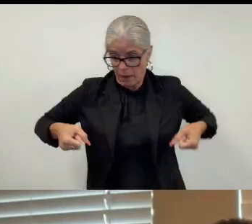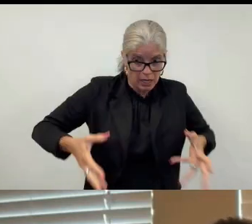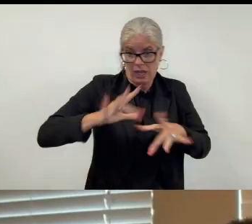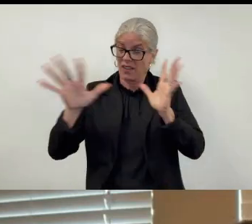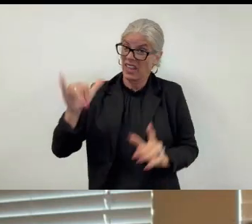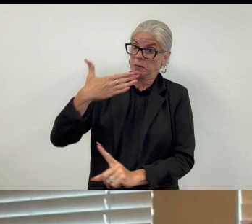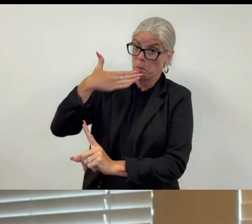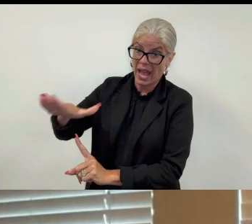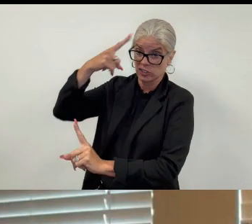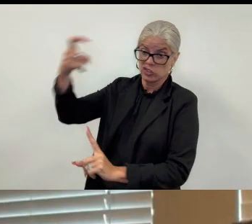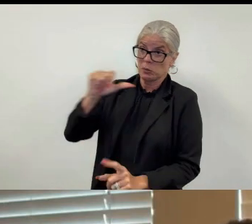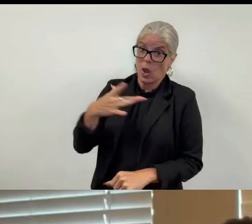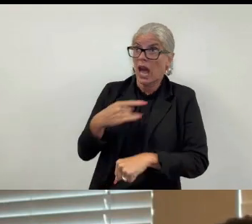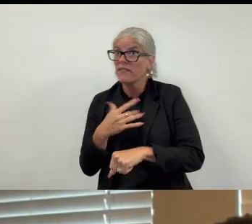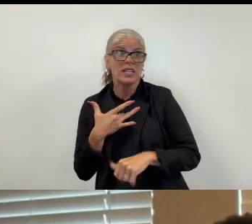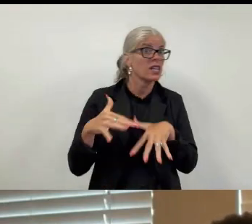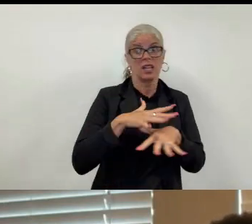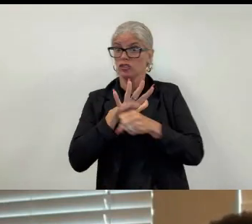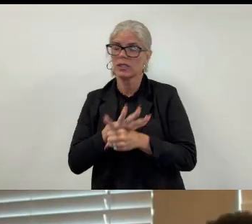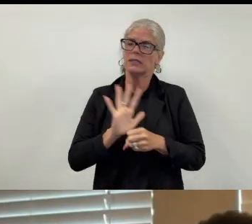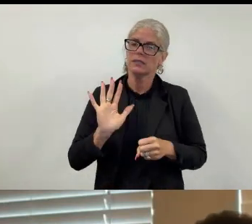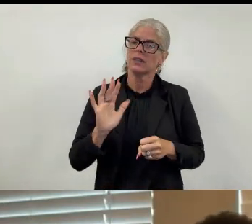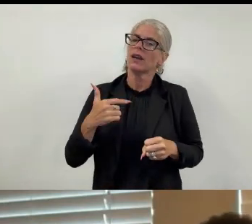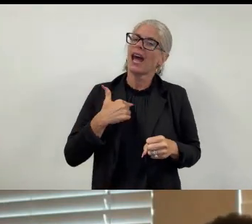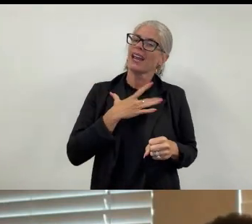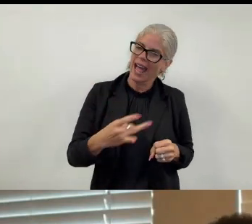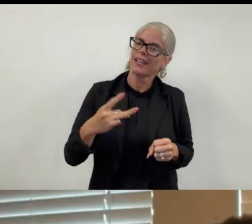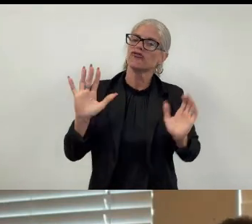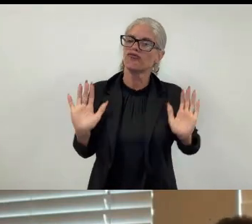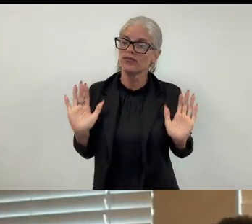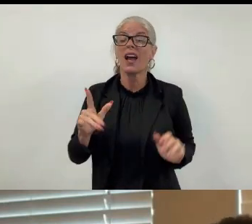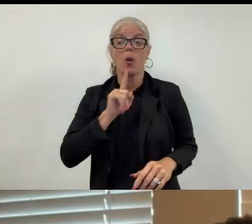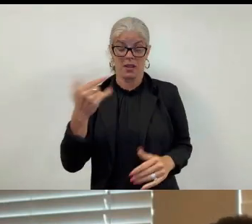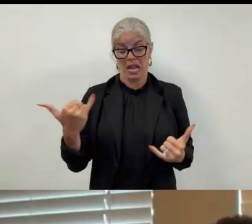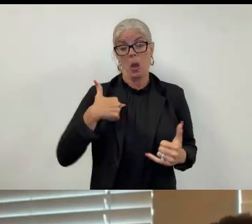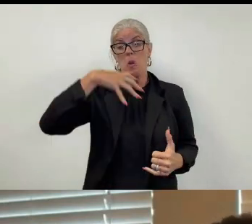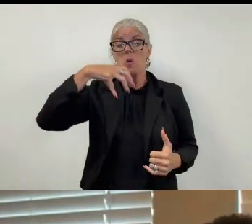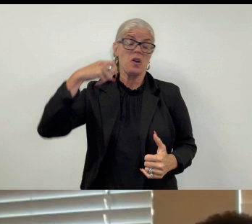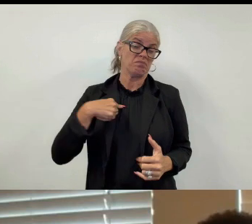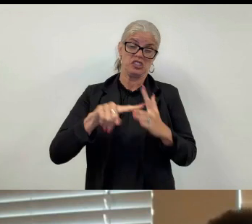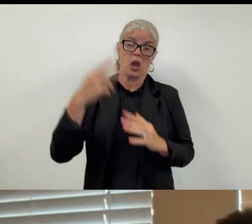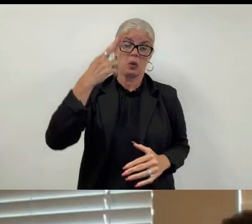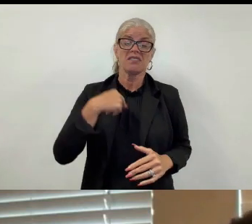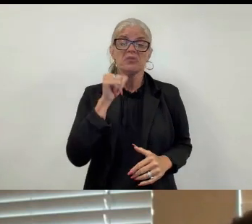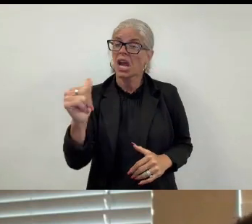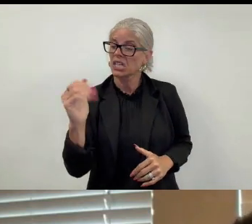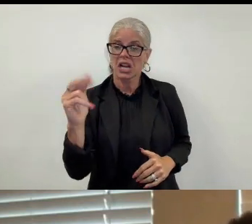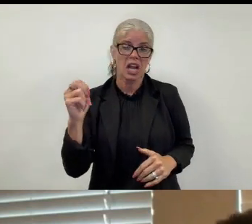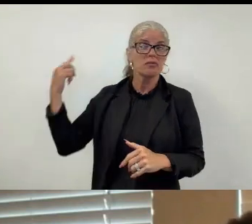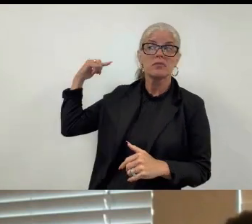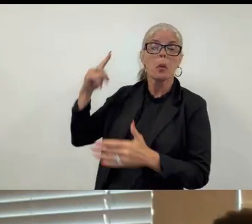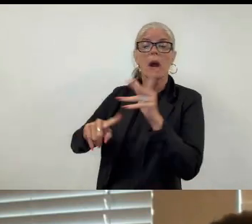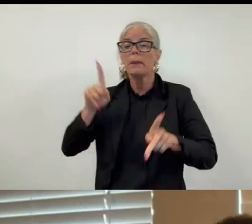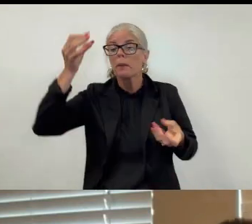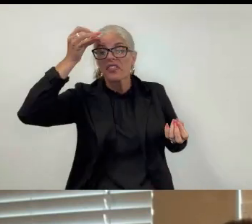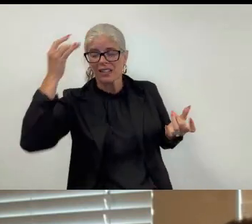the able-bodied person behind me, like feeling like they're being inconvenienced. In my the more that I live, the more I care less and less about that kind of stuff.